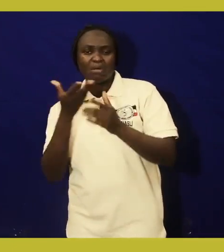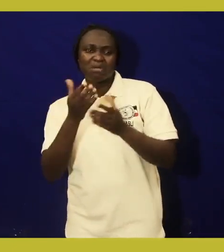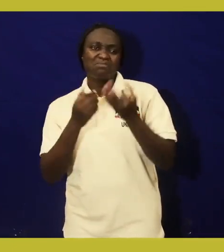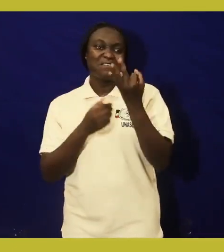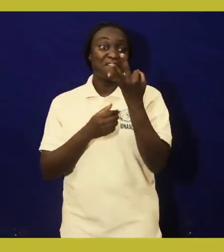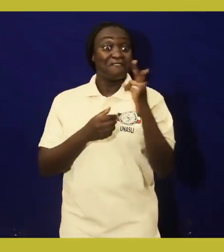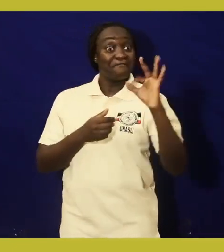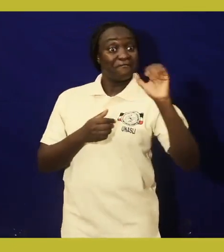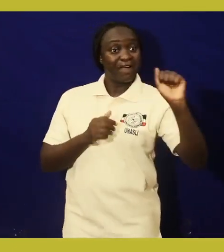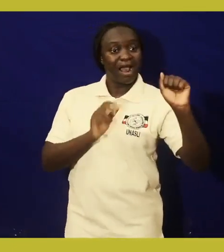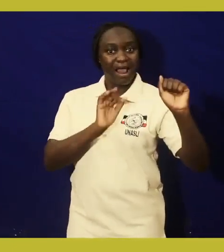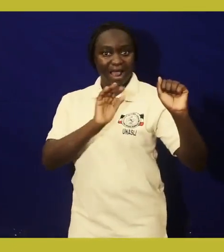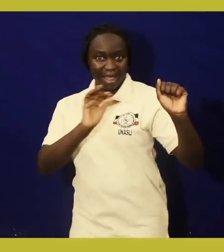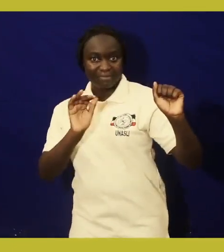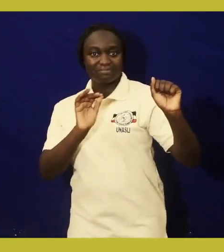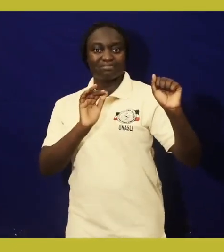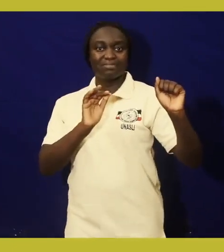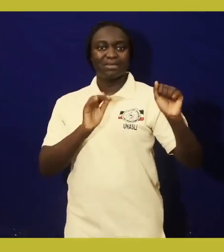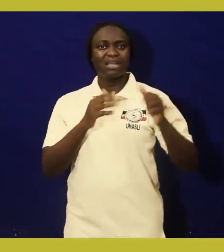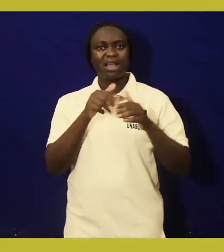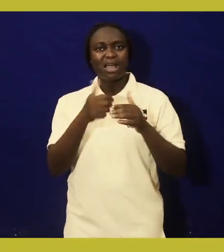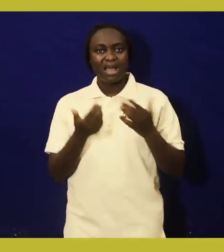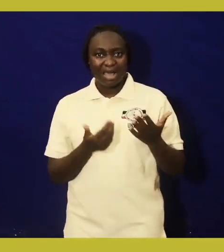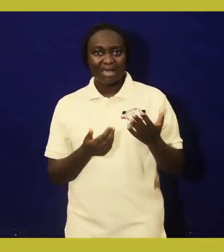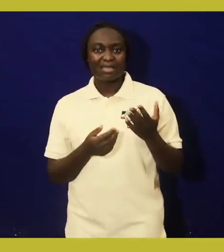there are other words that begin with